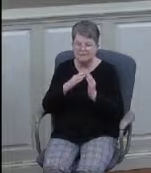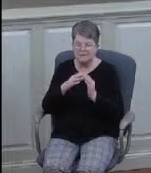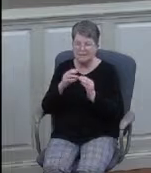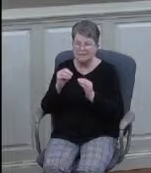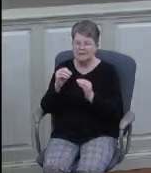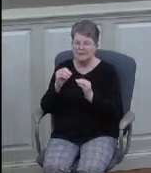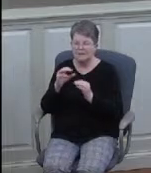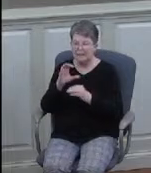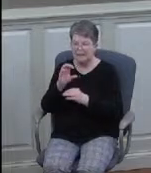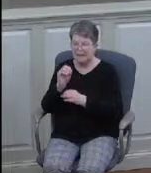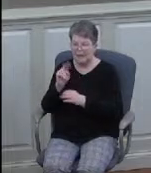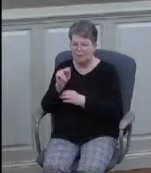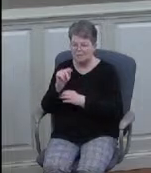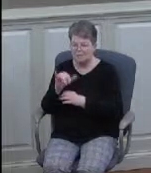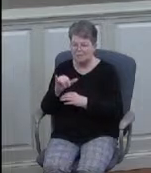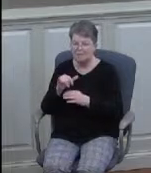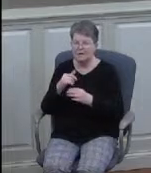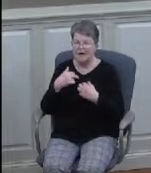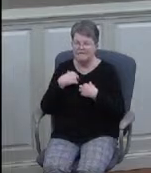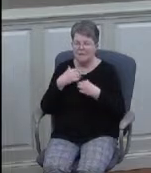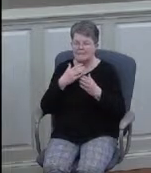a plan